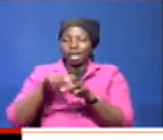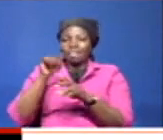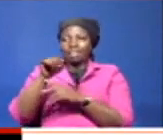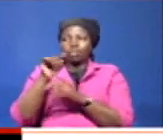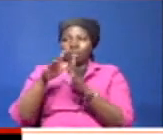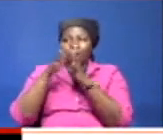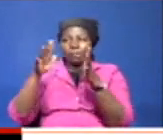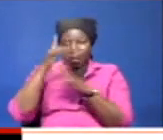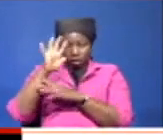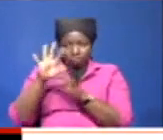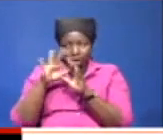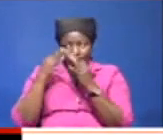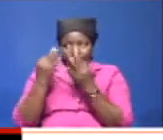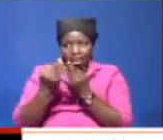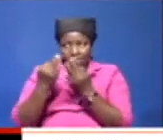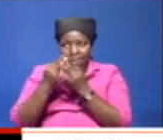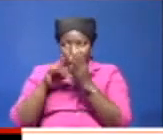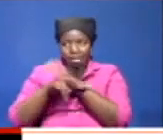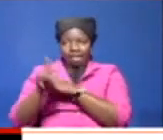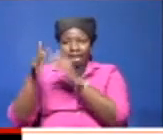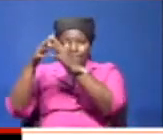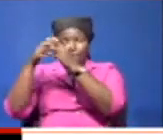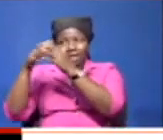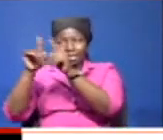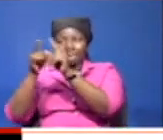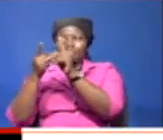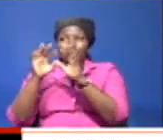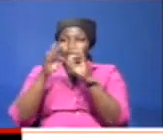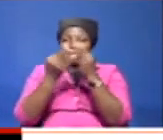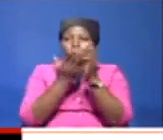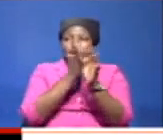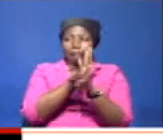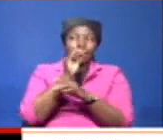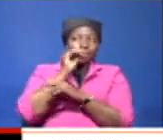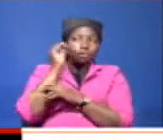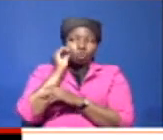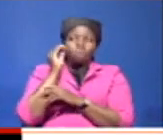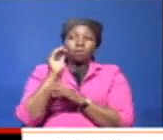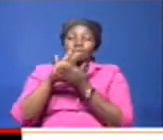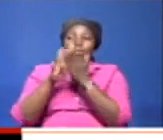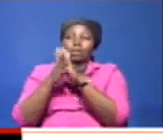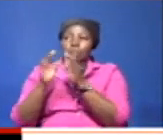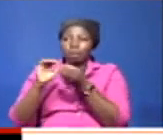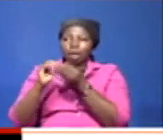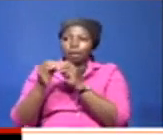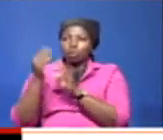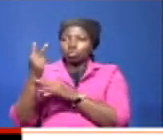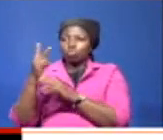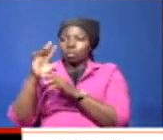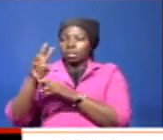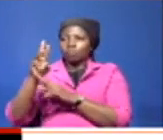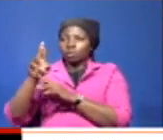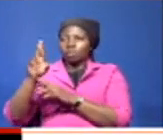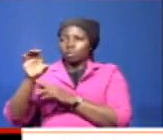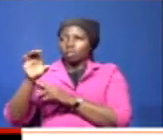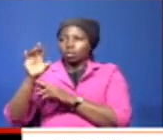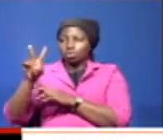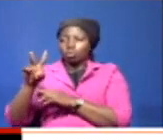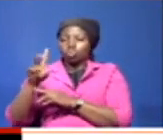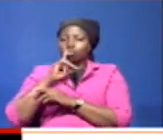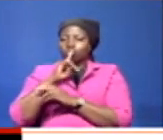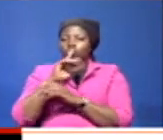and family back home. And very well done. They came second in WRC 2. They're intending to do the whole championship, so they're heading to Estonia